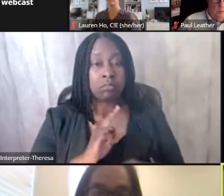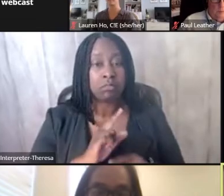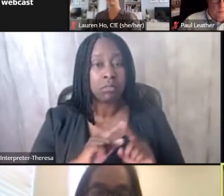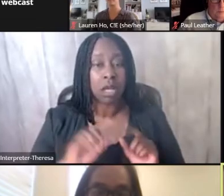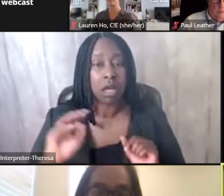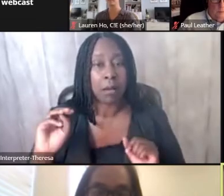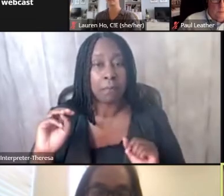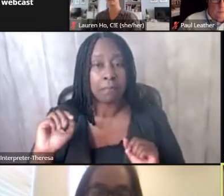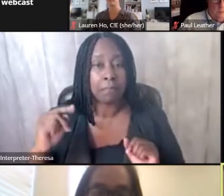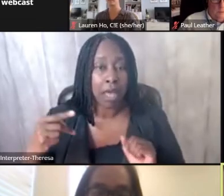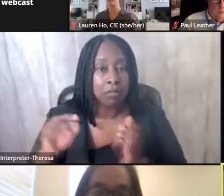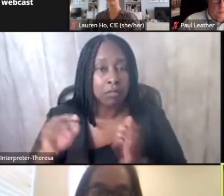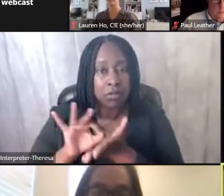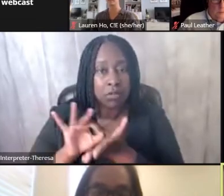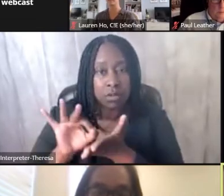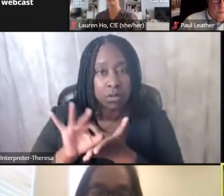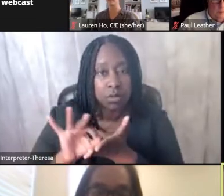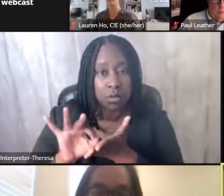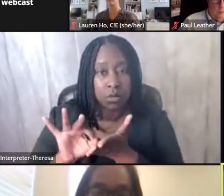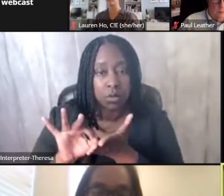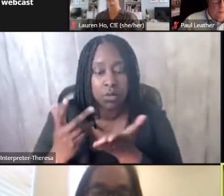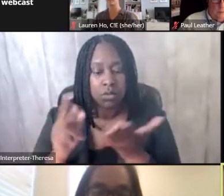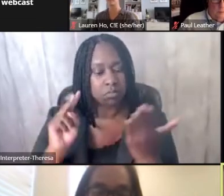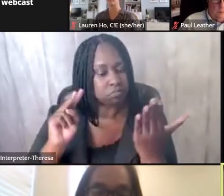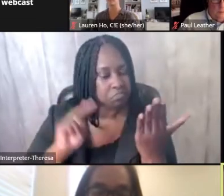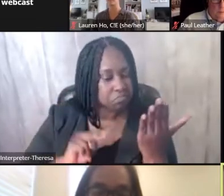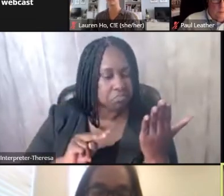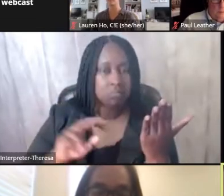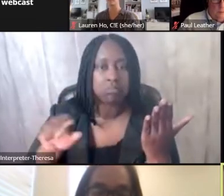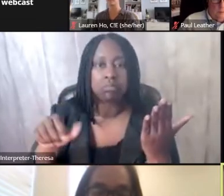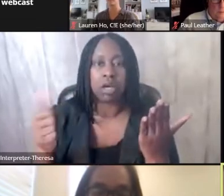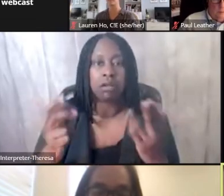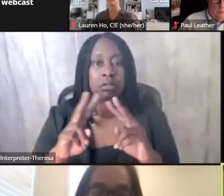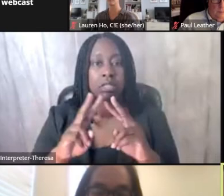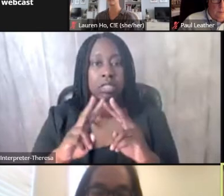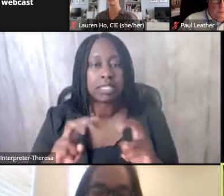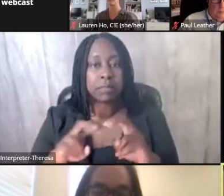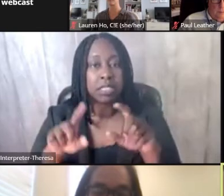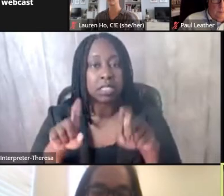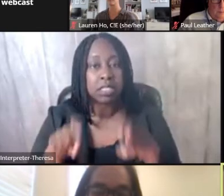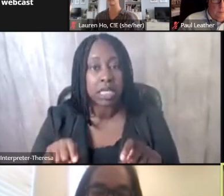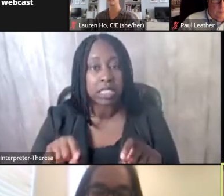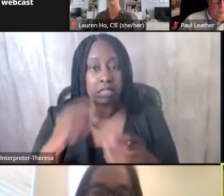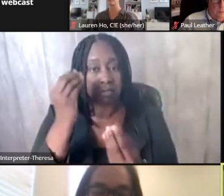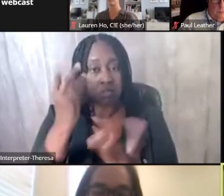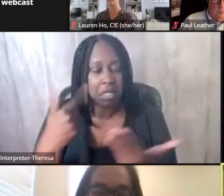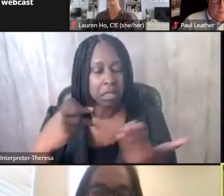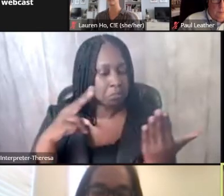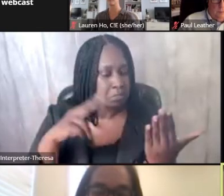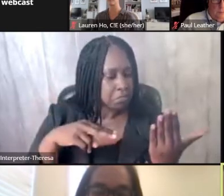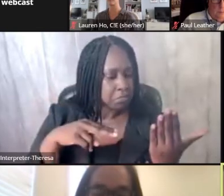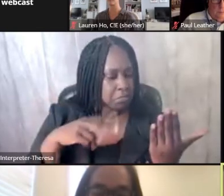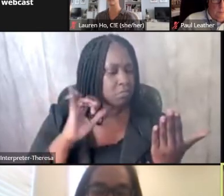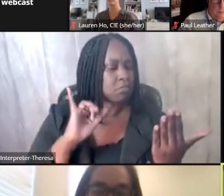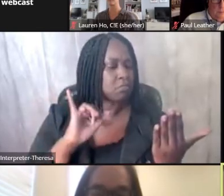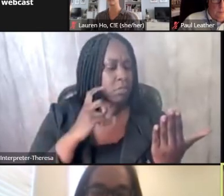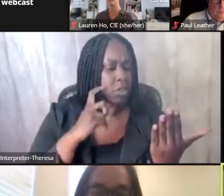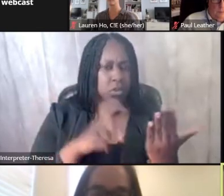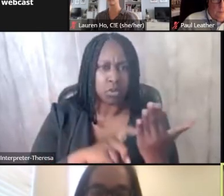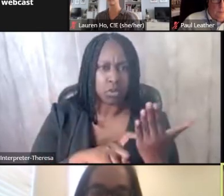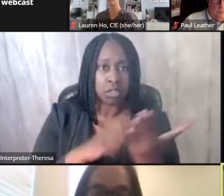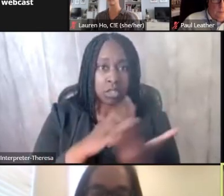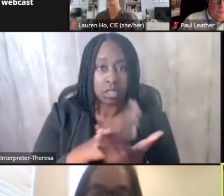scores maybe, or their other assessment data, and you see that they're struggling in those subjects.